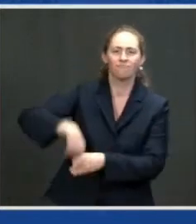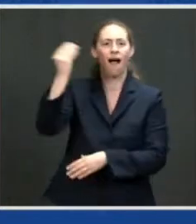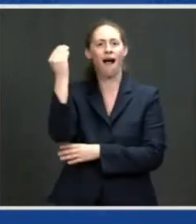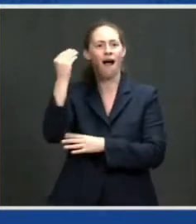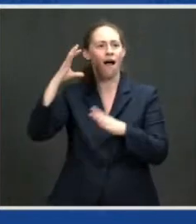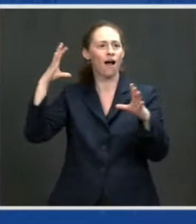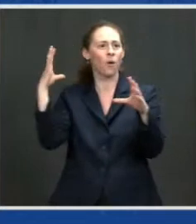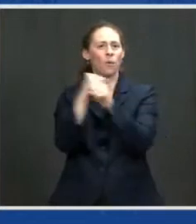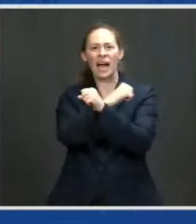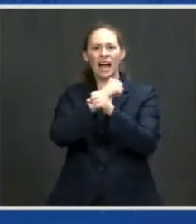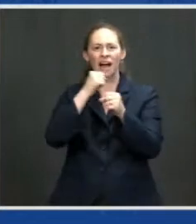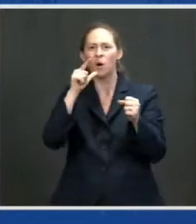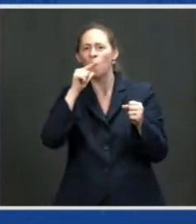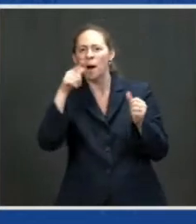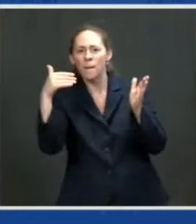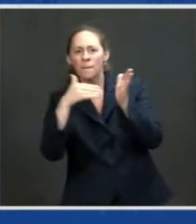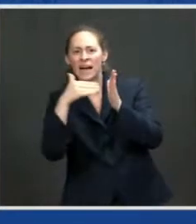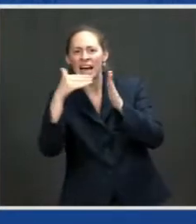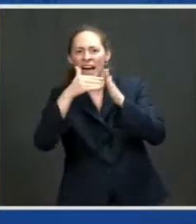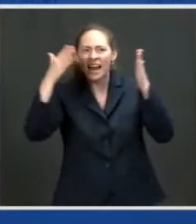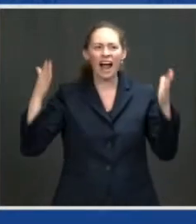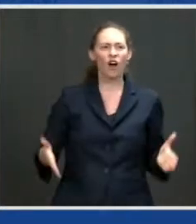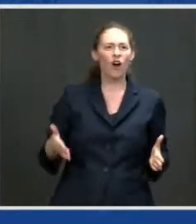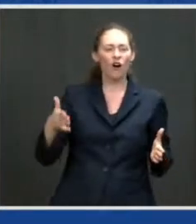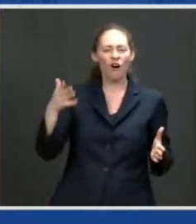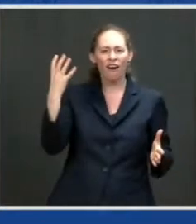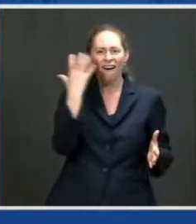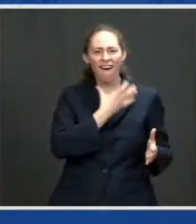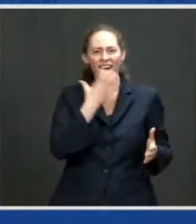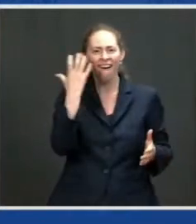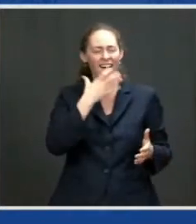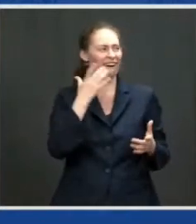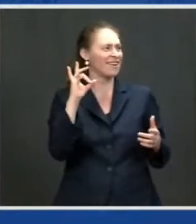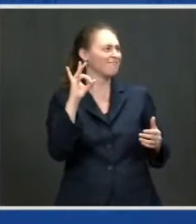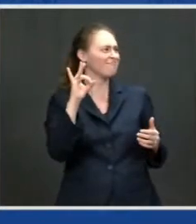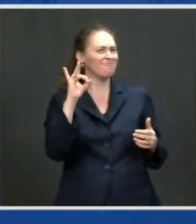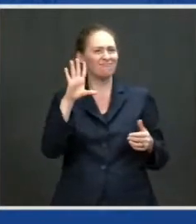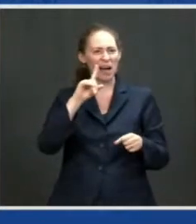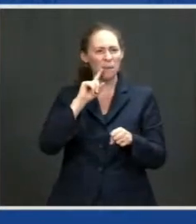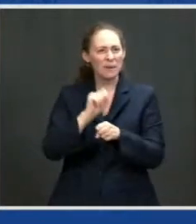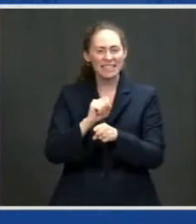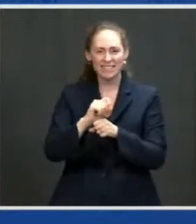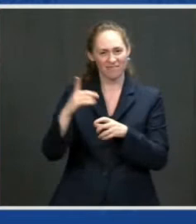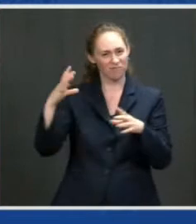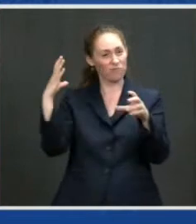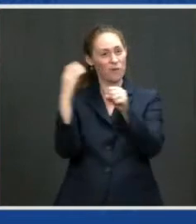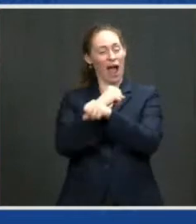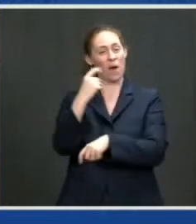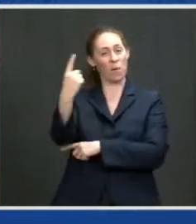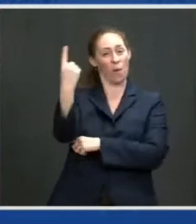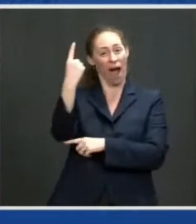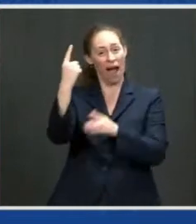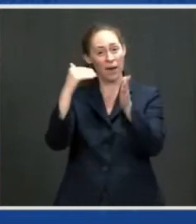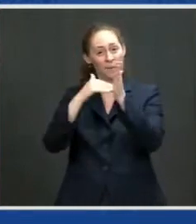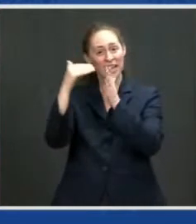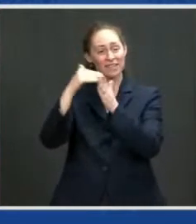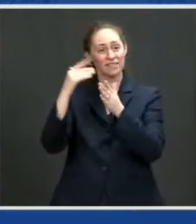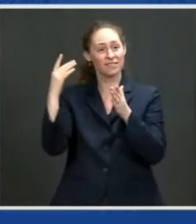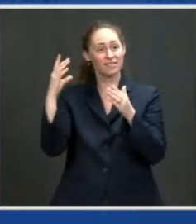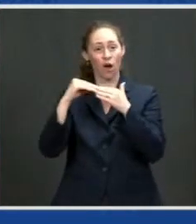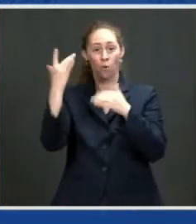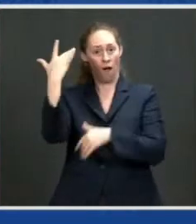I'll tell you what, who would have thunk it? $1 million for getting the vaccine. But it's